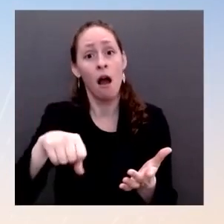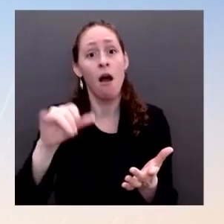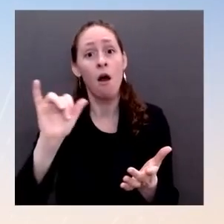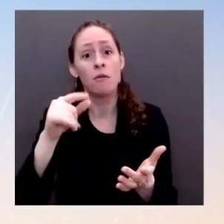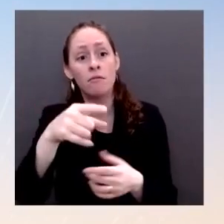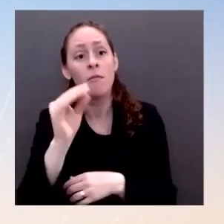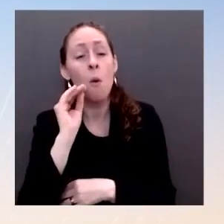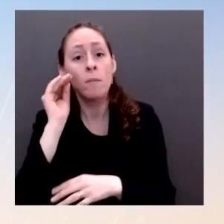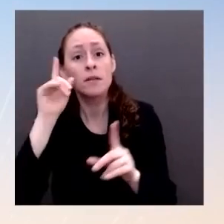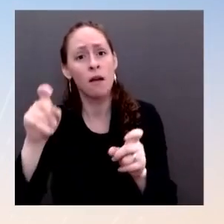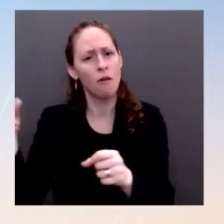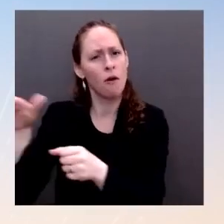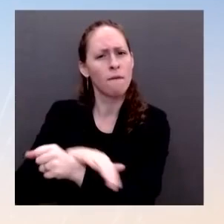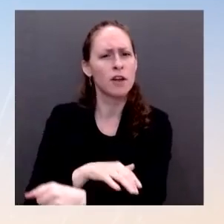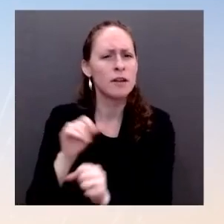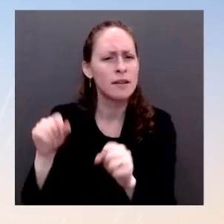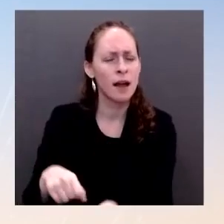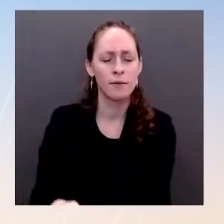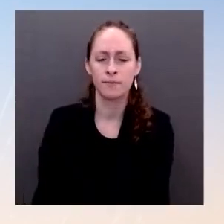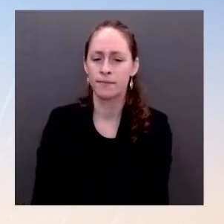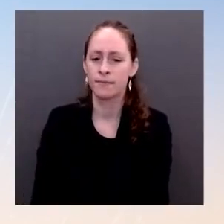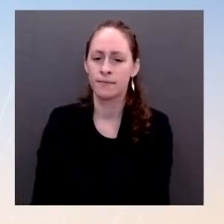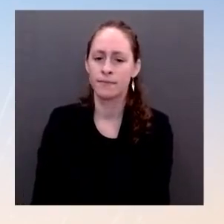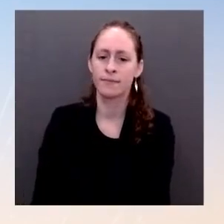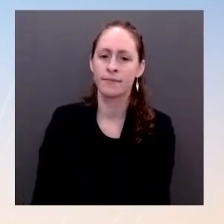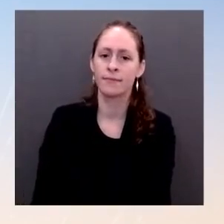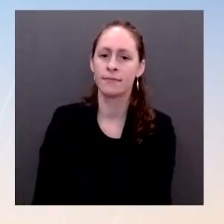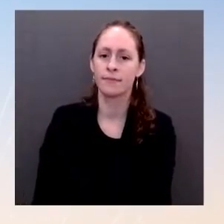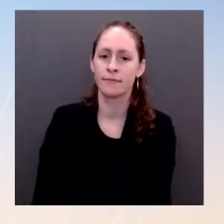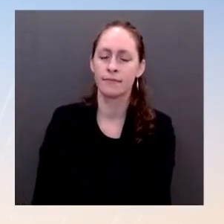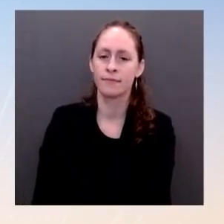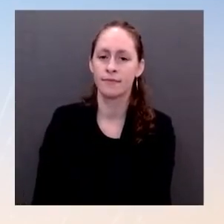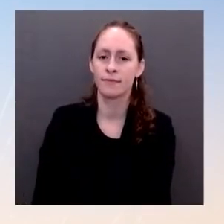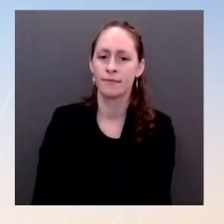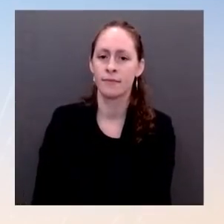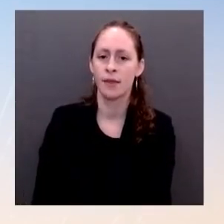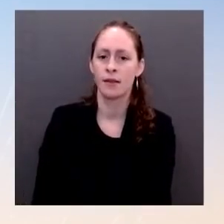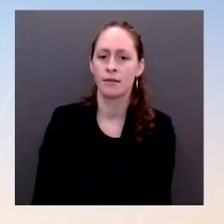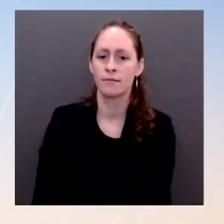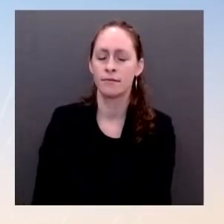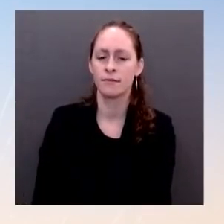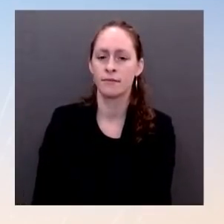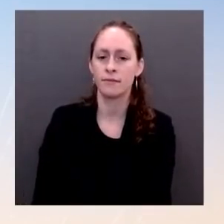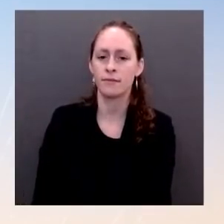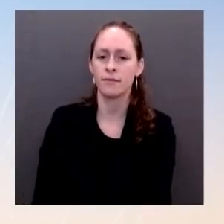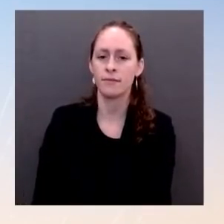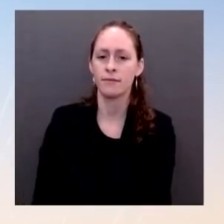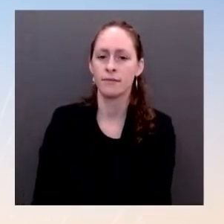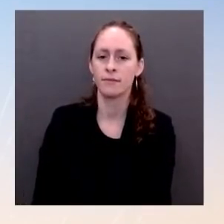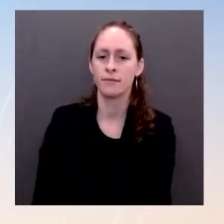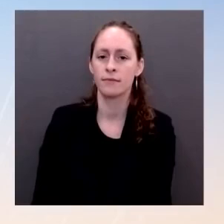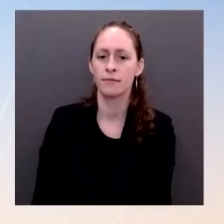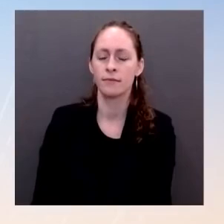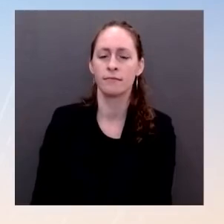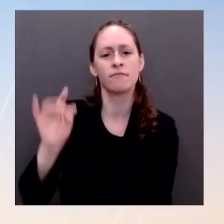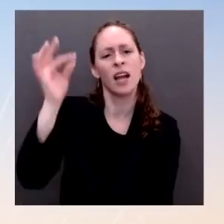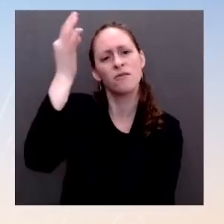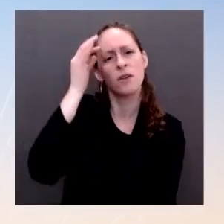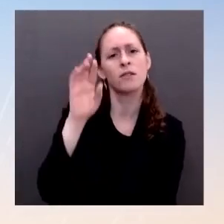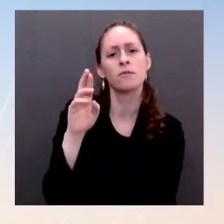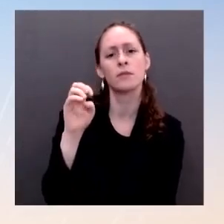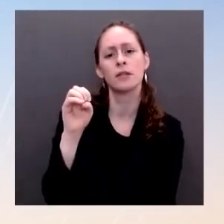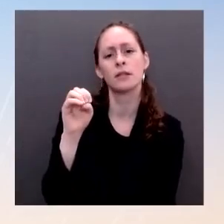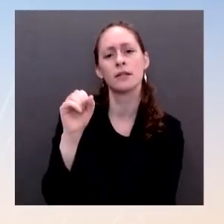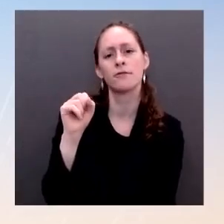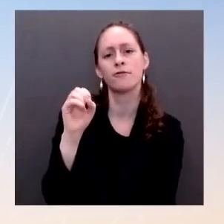they're weighing the possibility of launching a digital U.S. currency. They said as part of the report that they were asking for public feedback